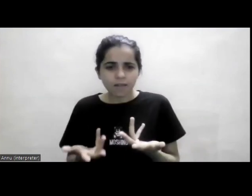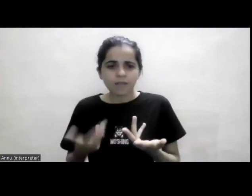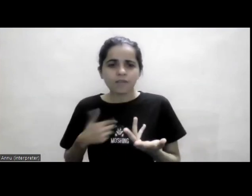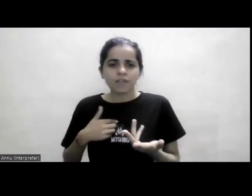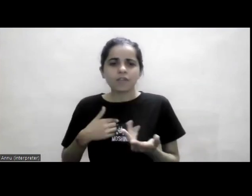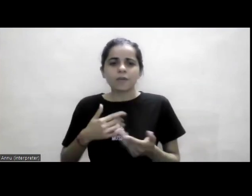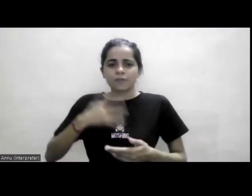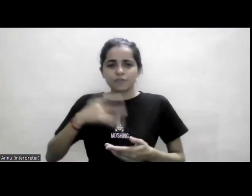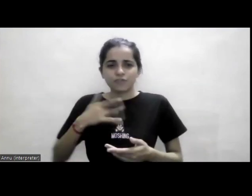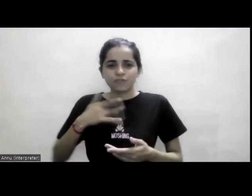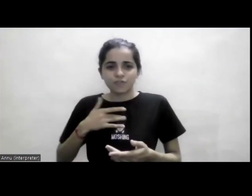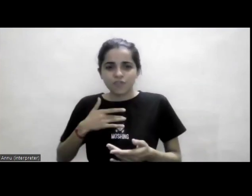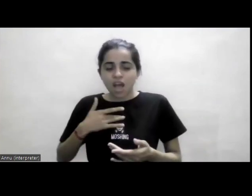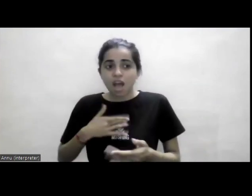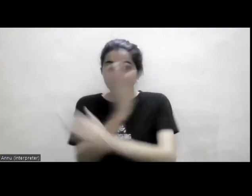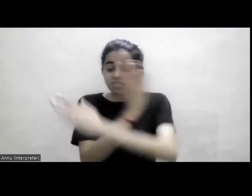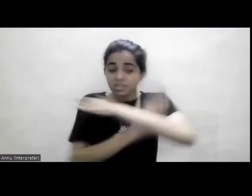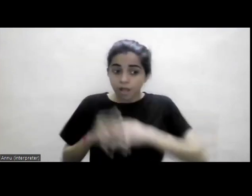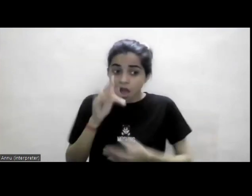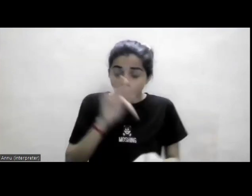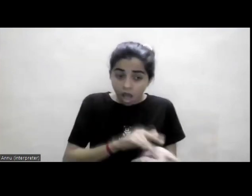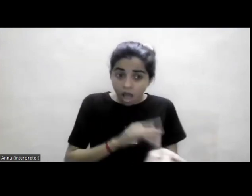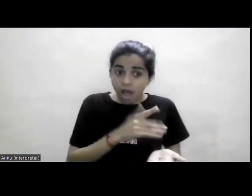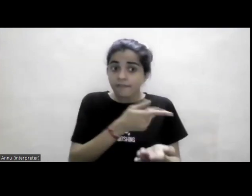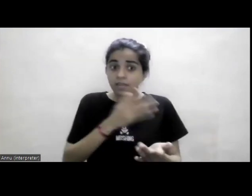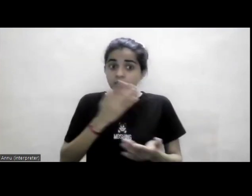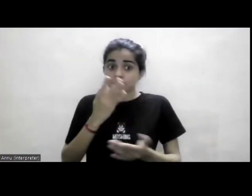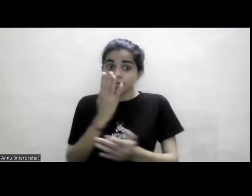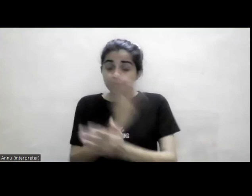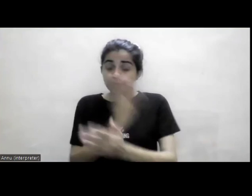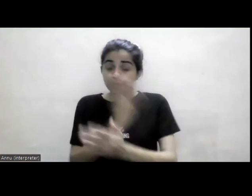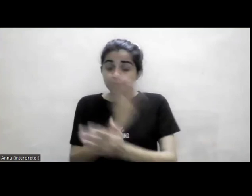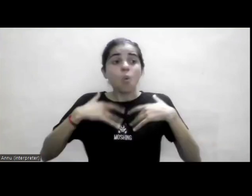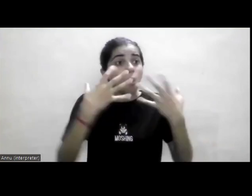a field which is like disability studies, and one can actually do,